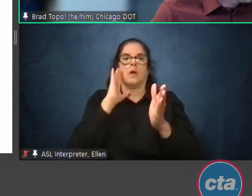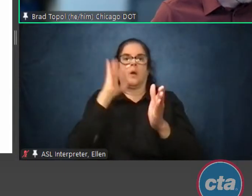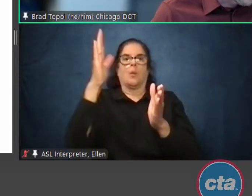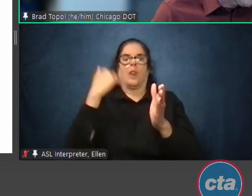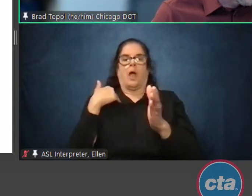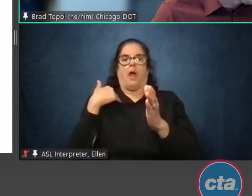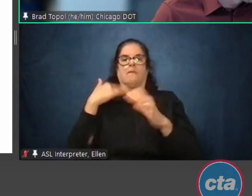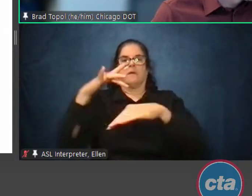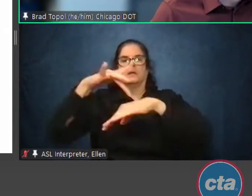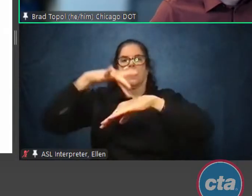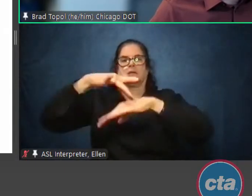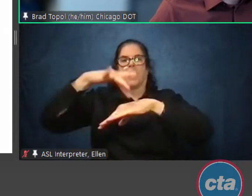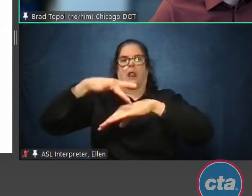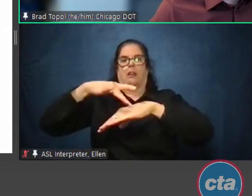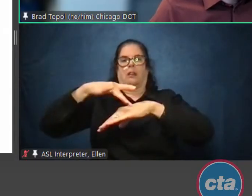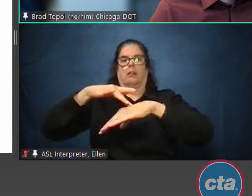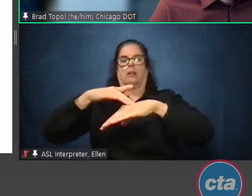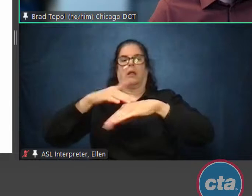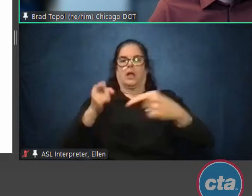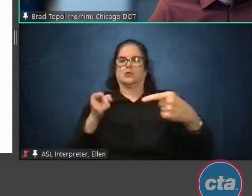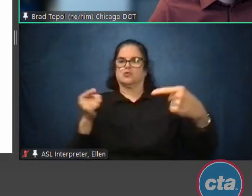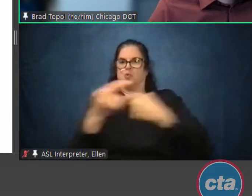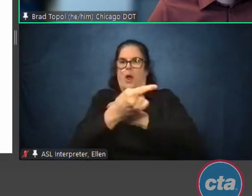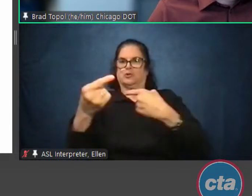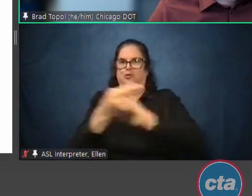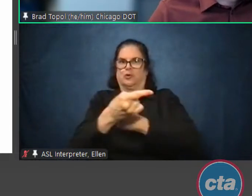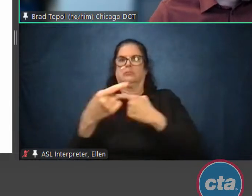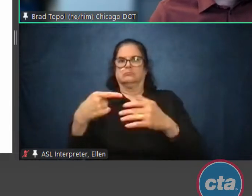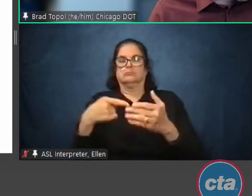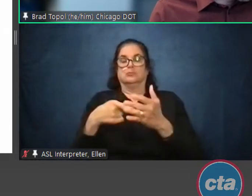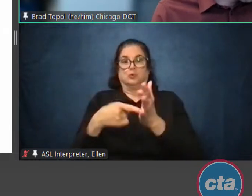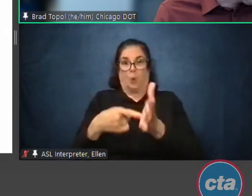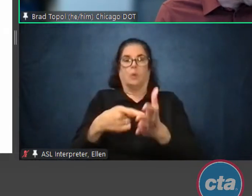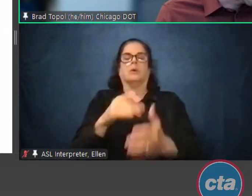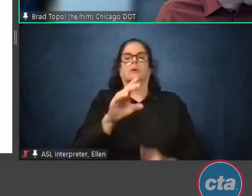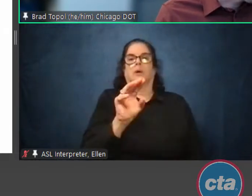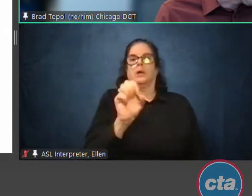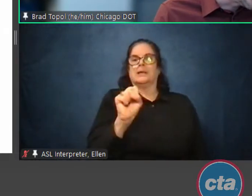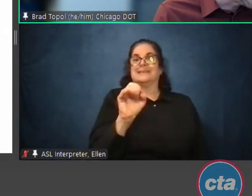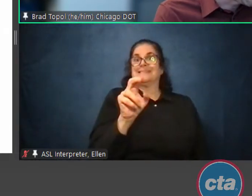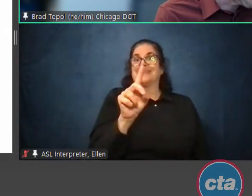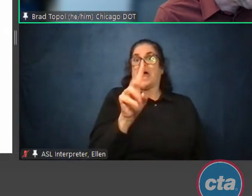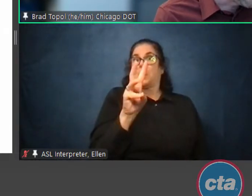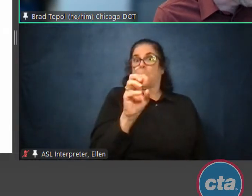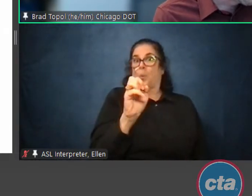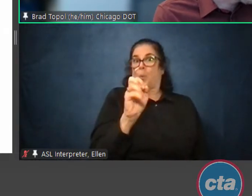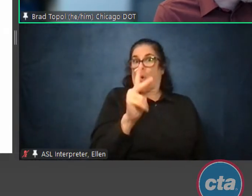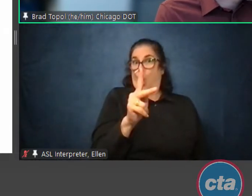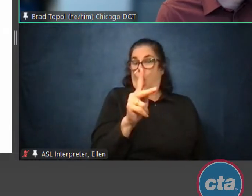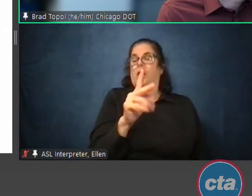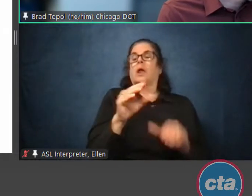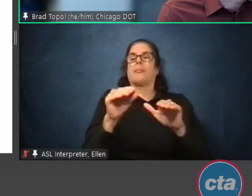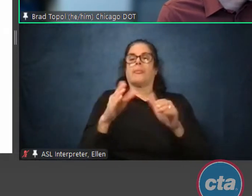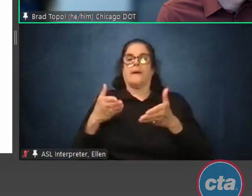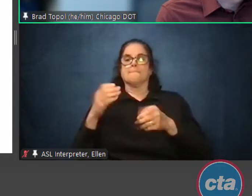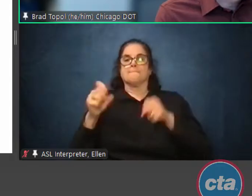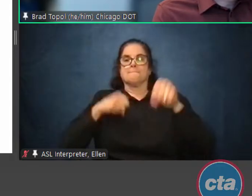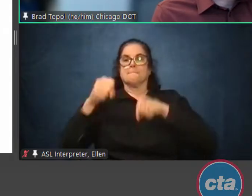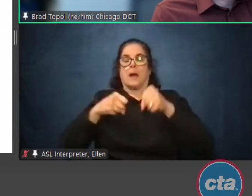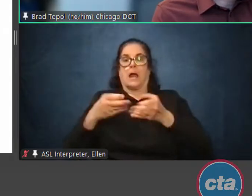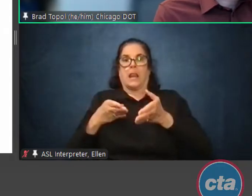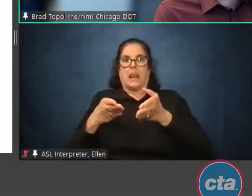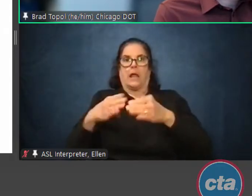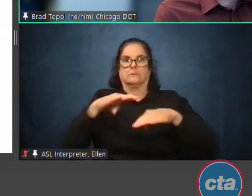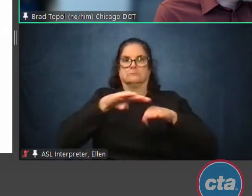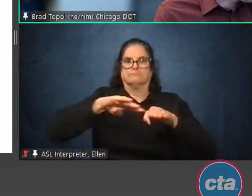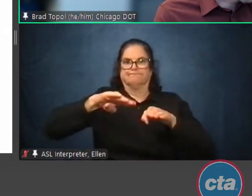tactile directional indicators in between the sidewalk and a raised bike lane that would lead you to detectable warnings